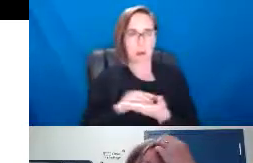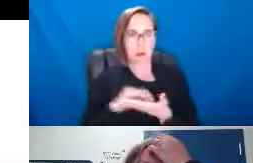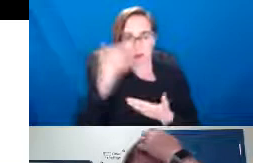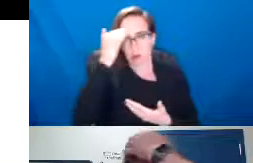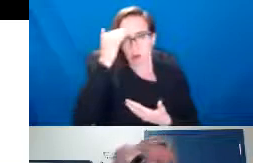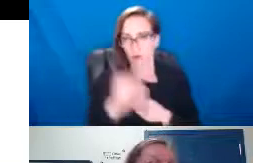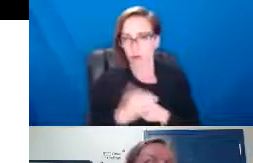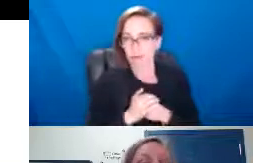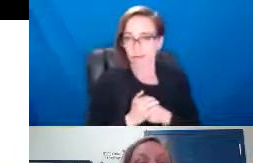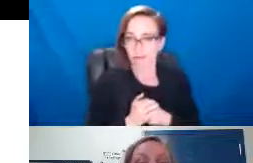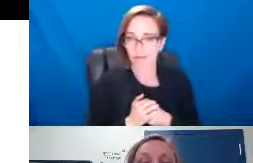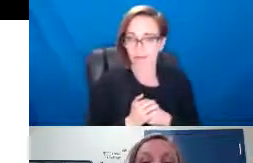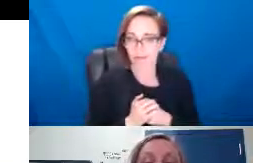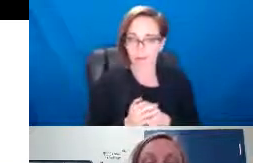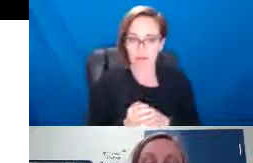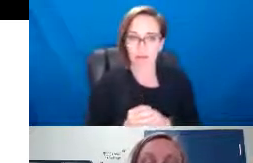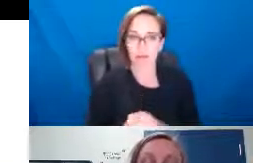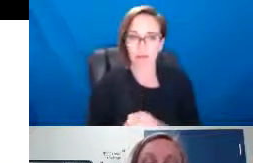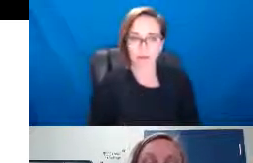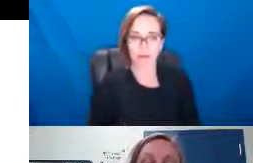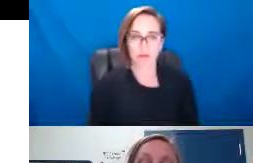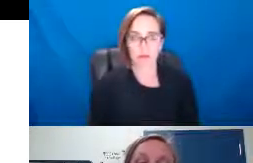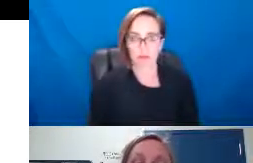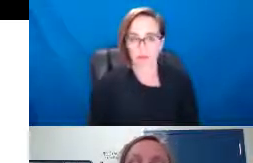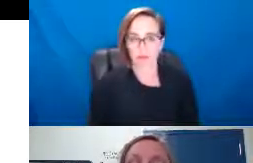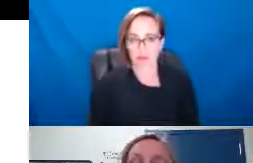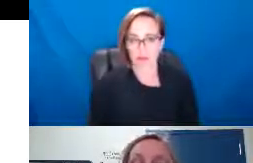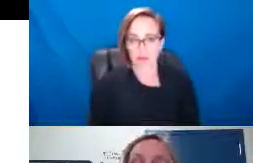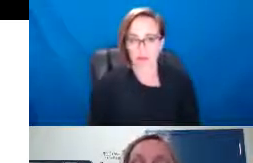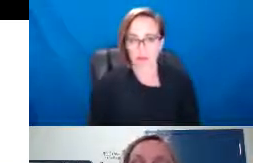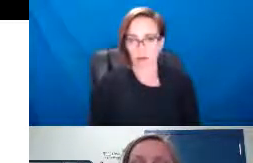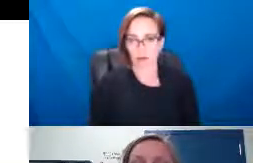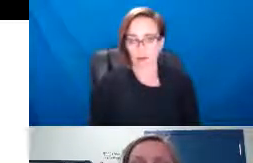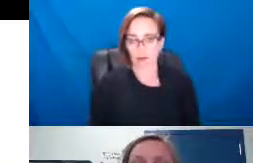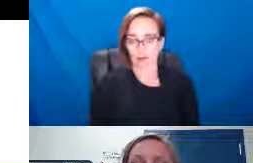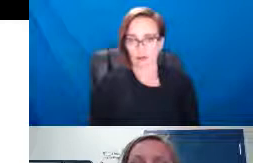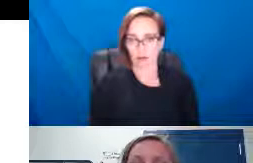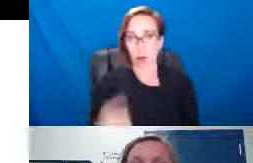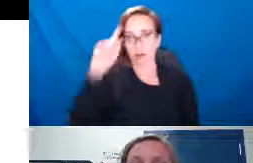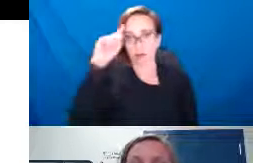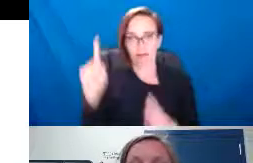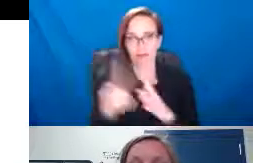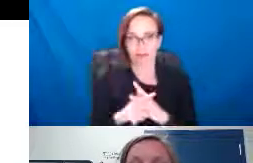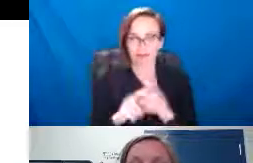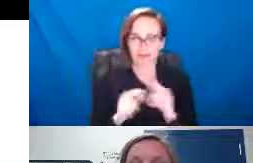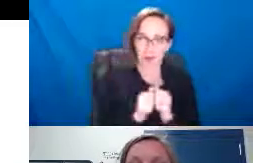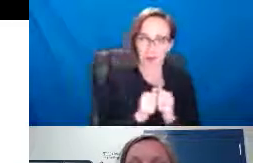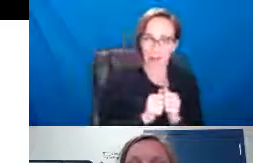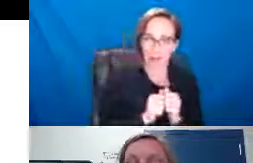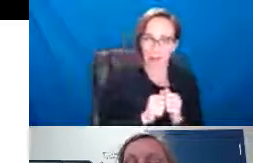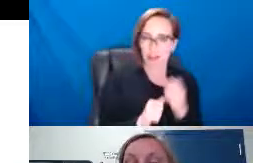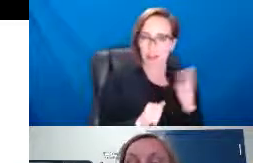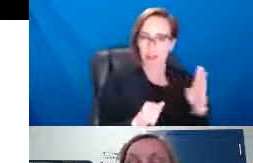finally, going back to the Braille display in the phone, another great tool with that